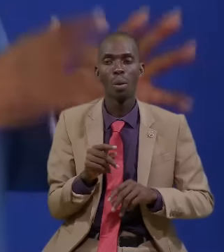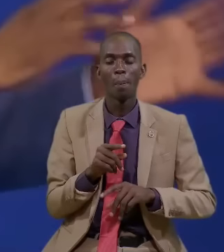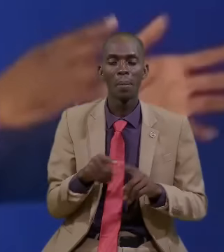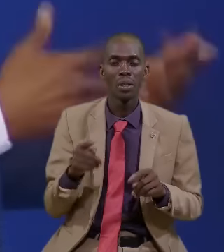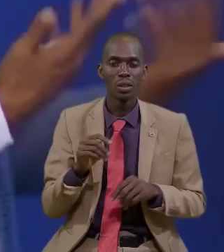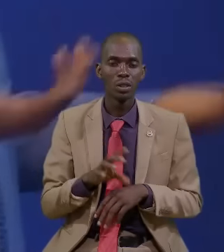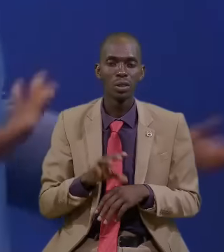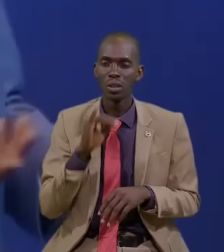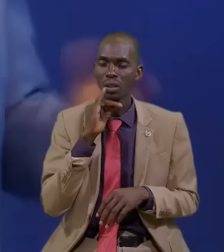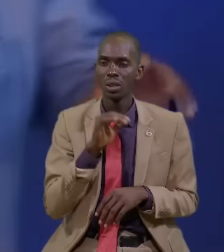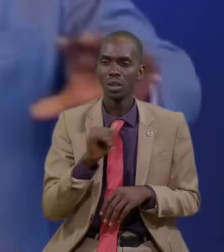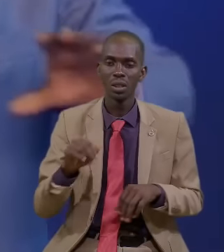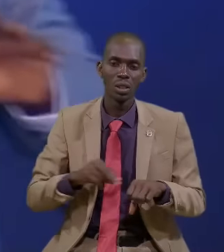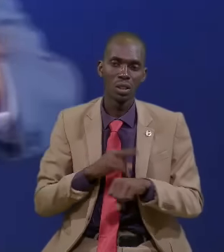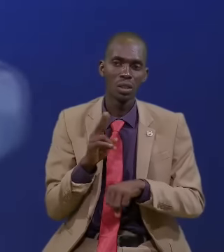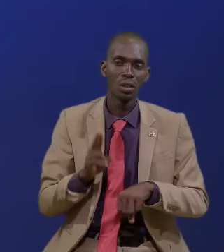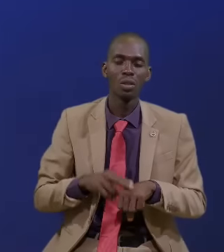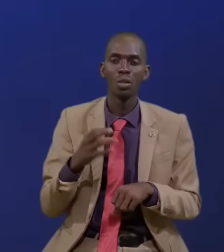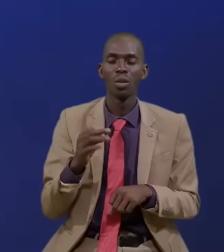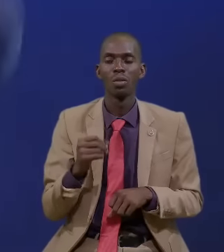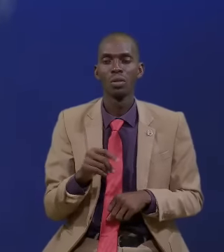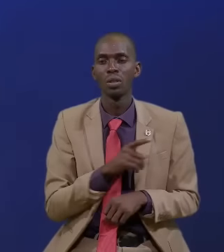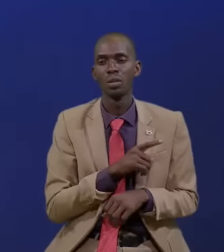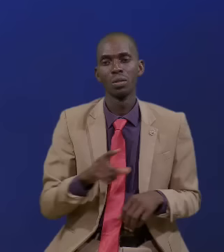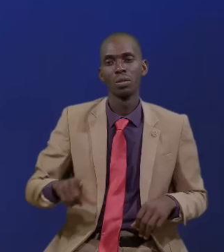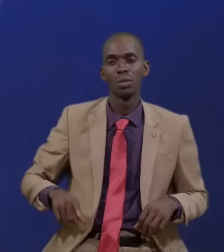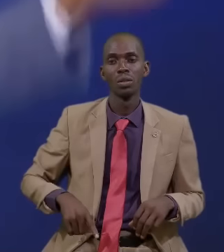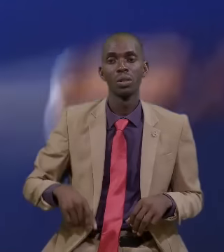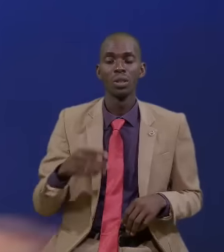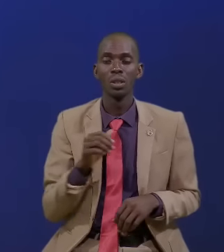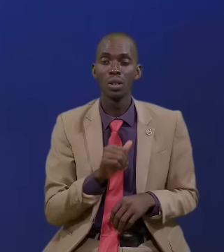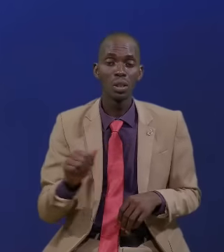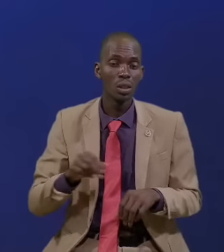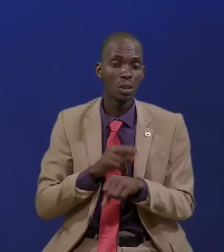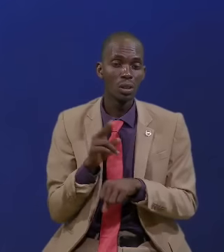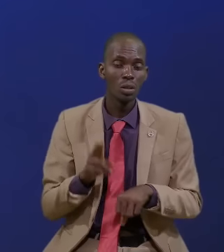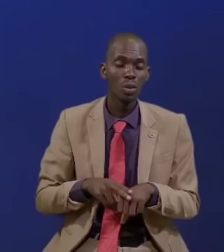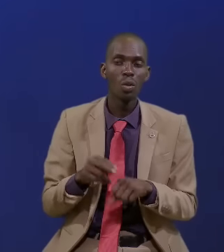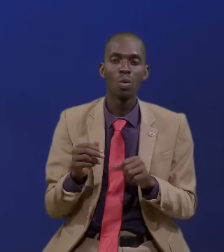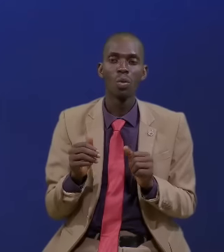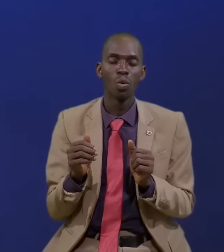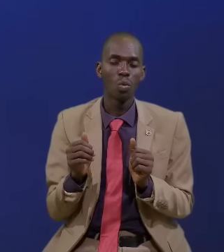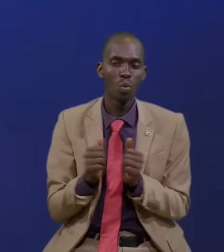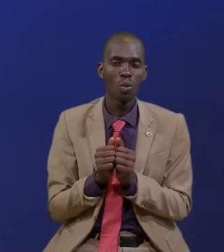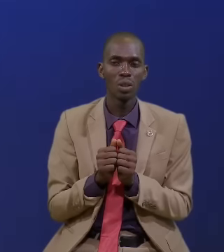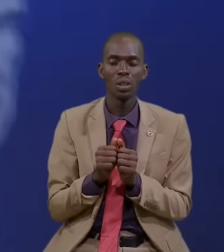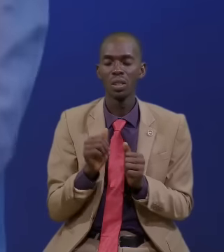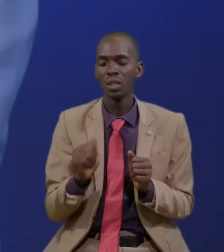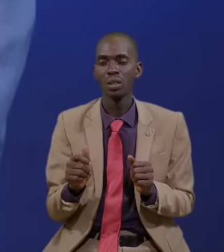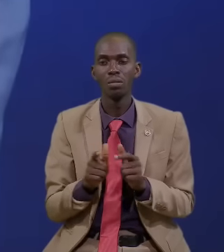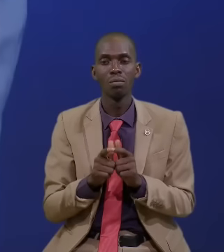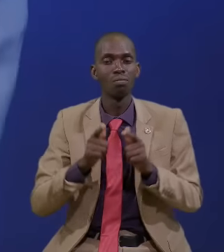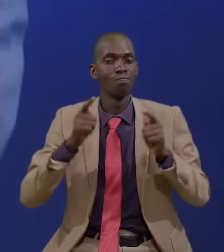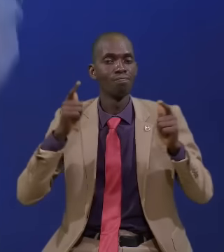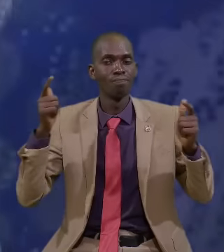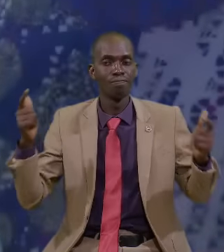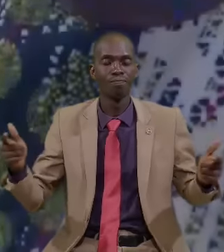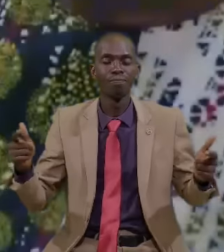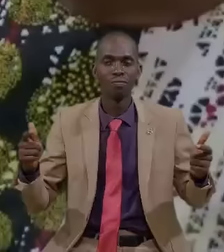nation unto the Lord, a nation within a larger nation, a little